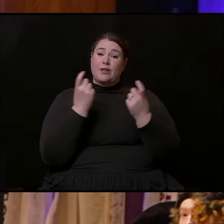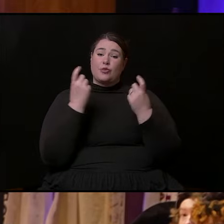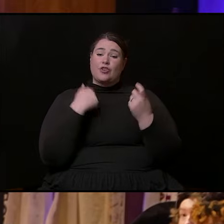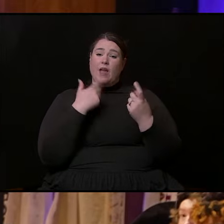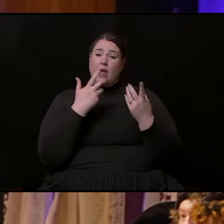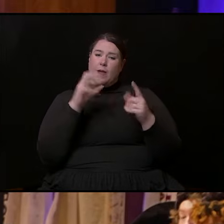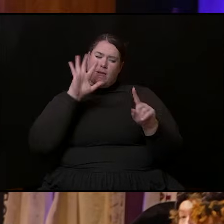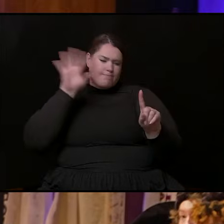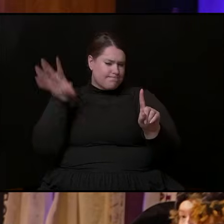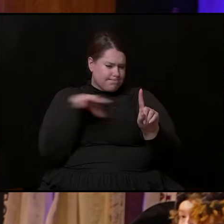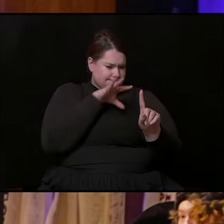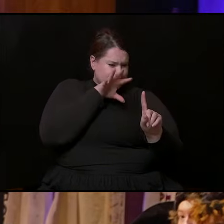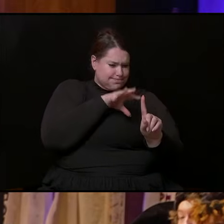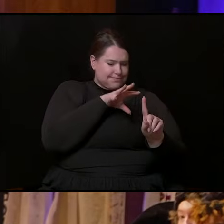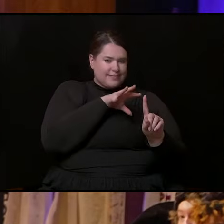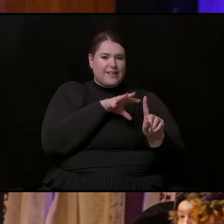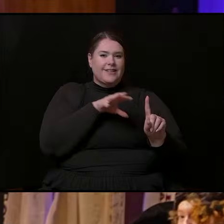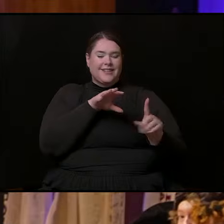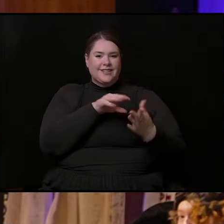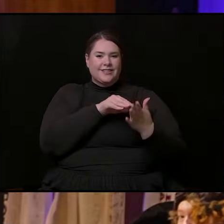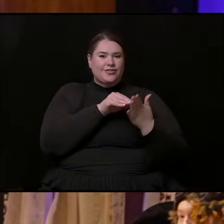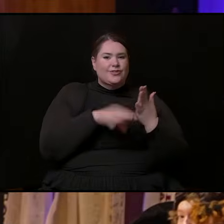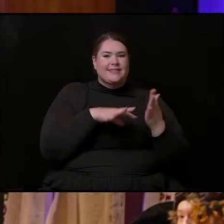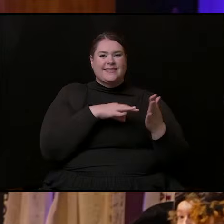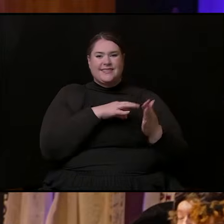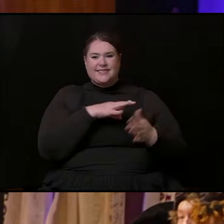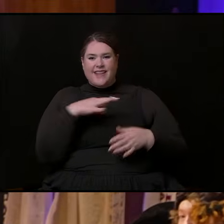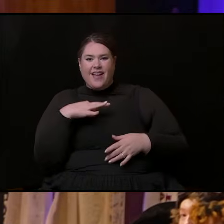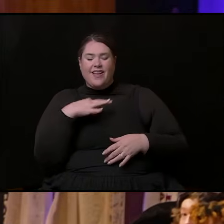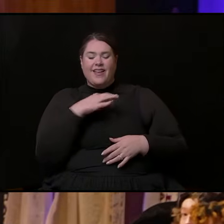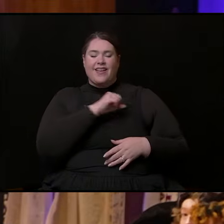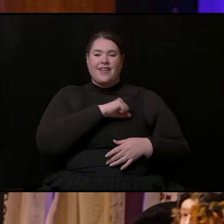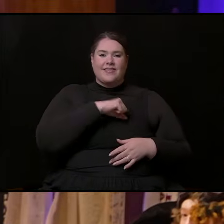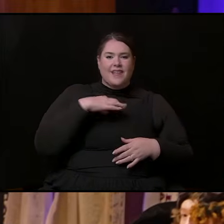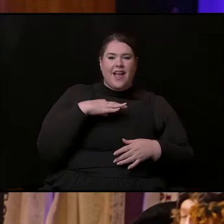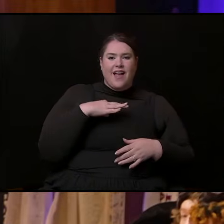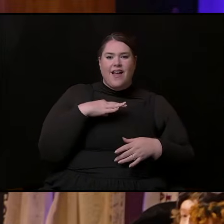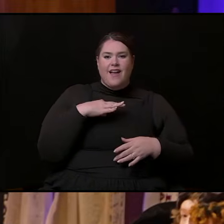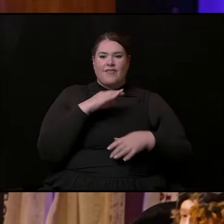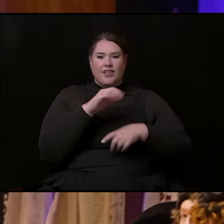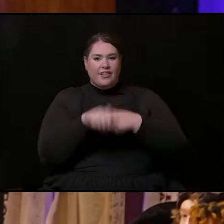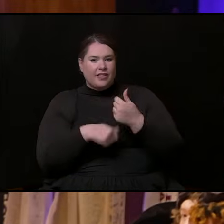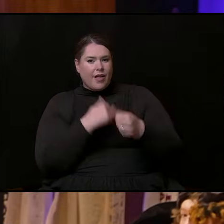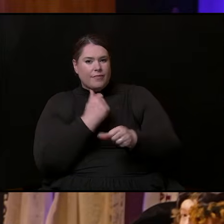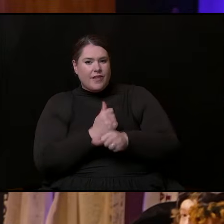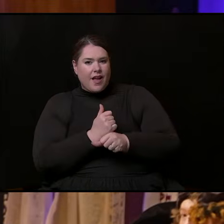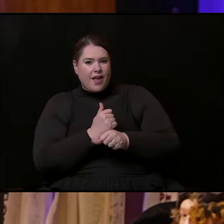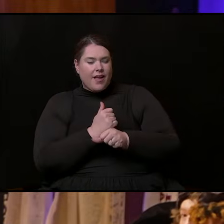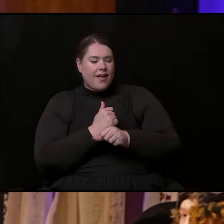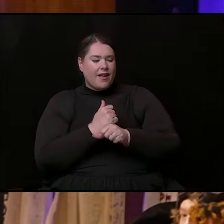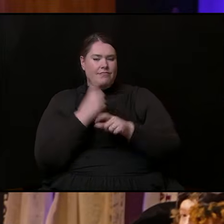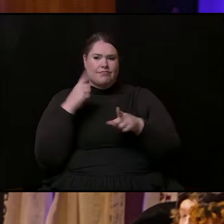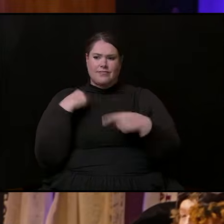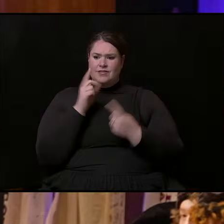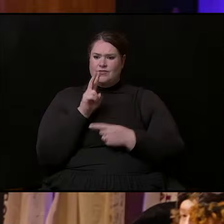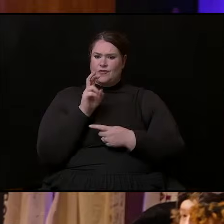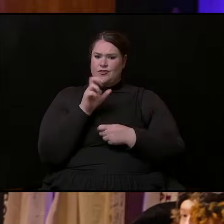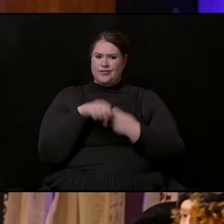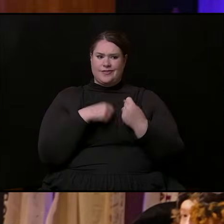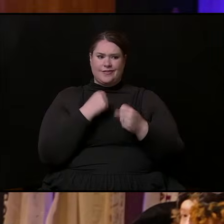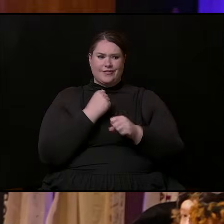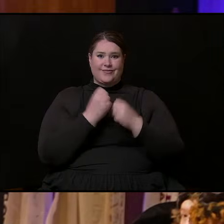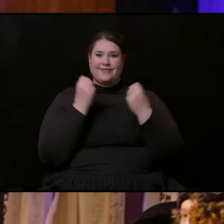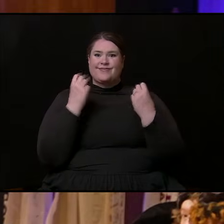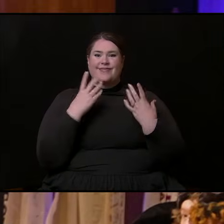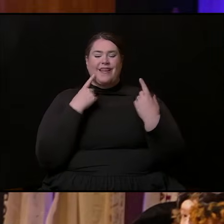and alumni. These moments of light over the past year are almost too many to remember, but I would like to